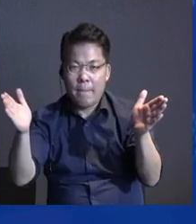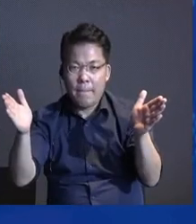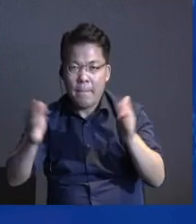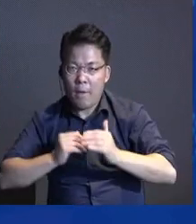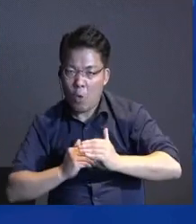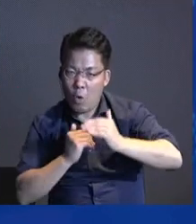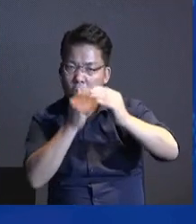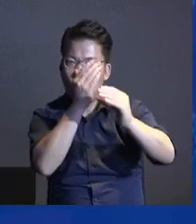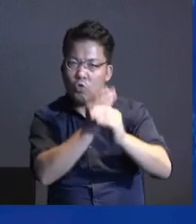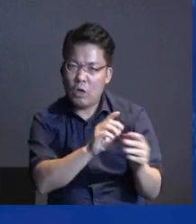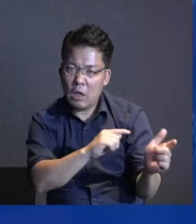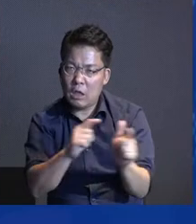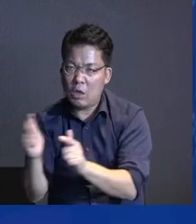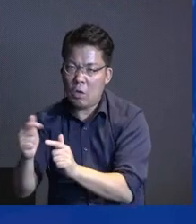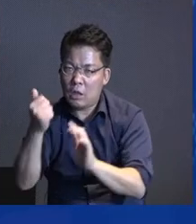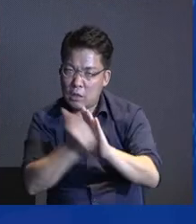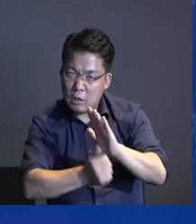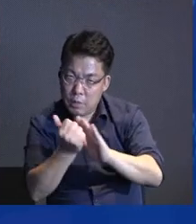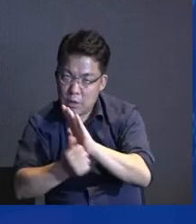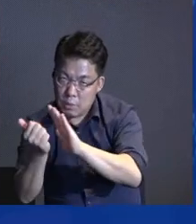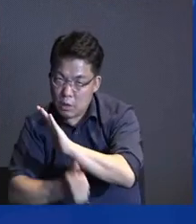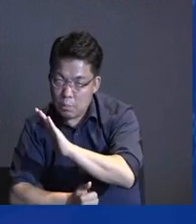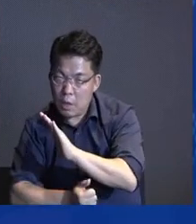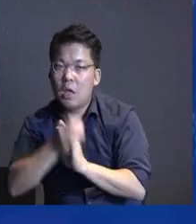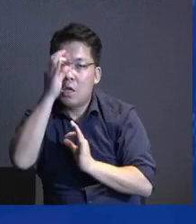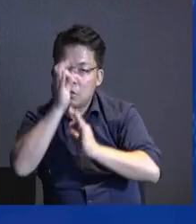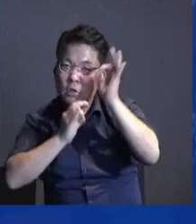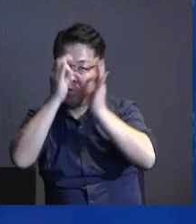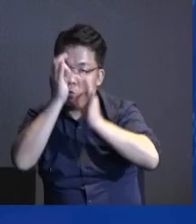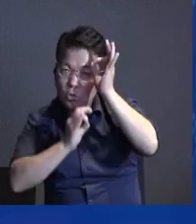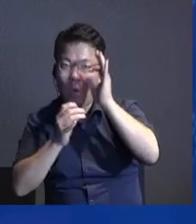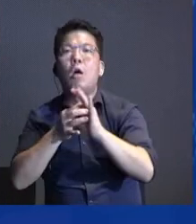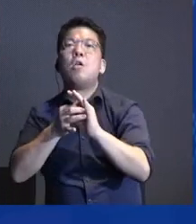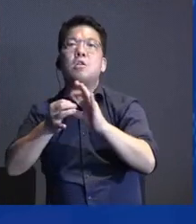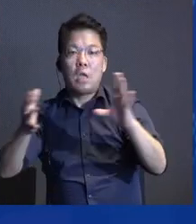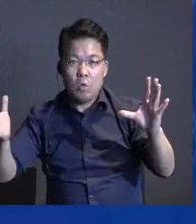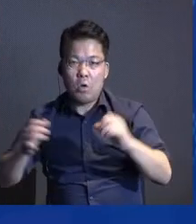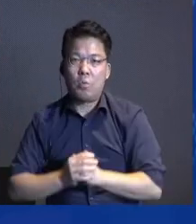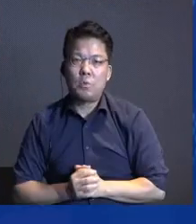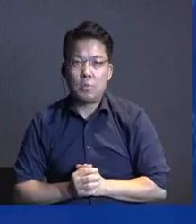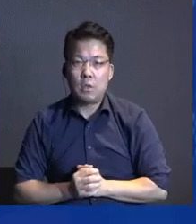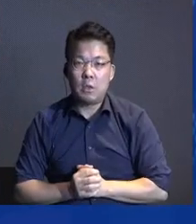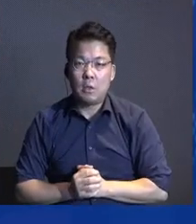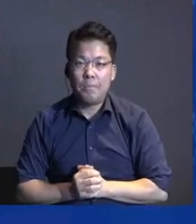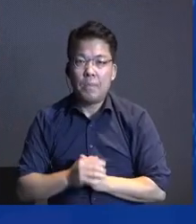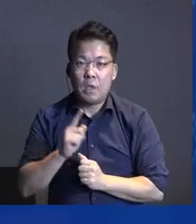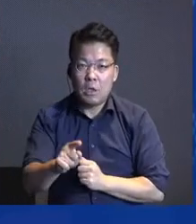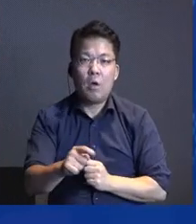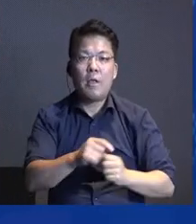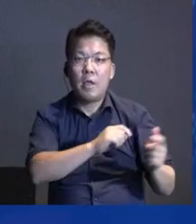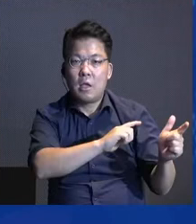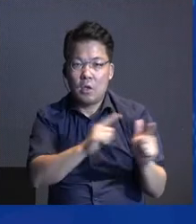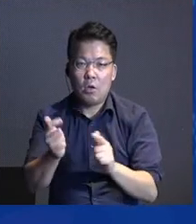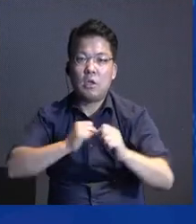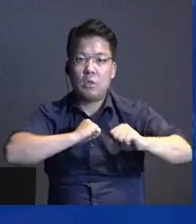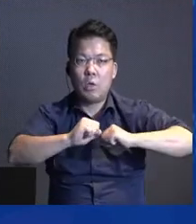is willing and able to continue with the group. But that's of course quite